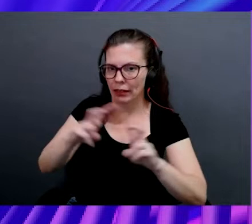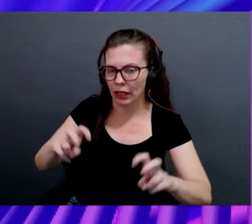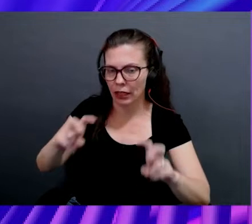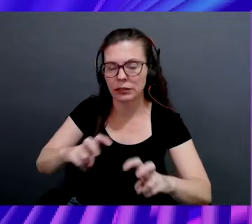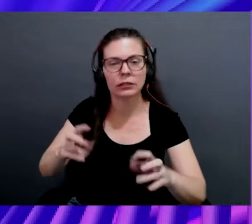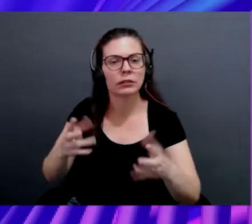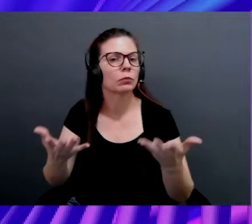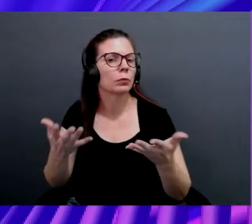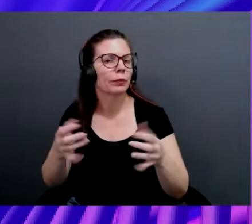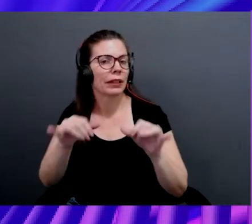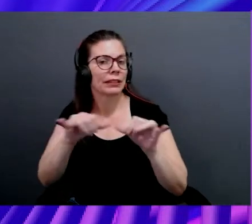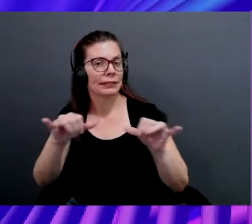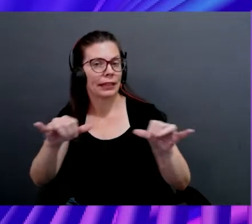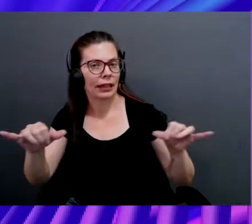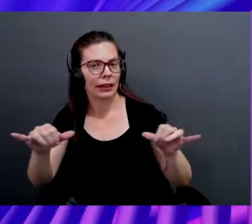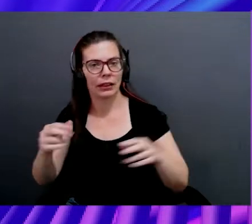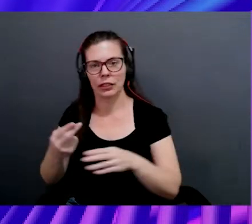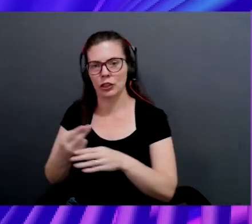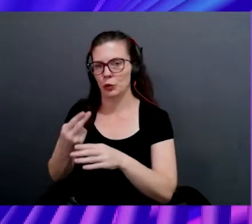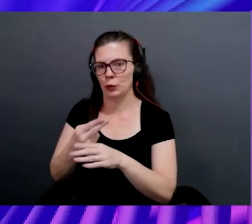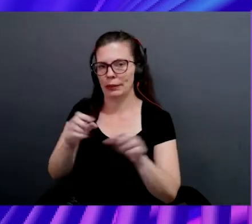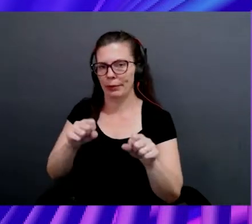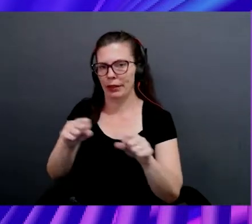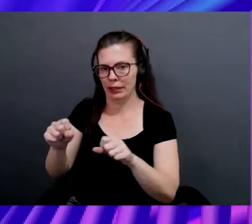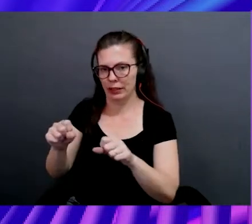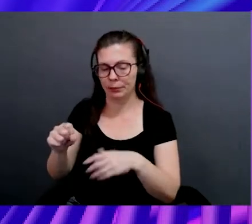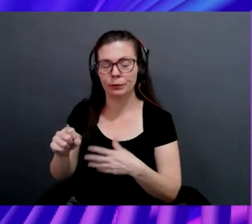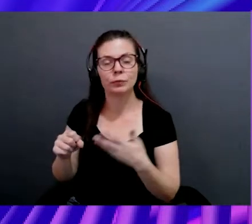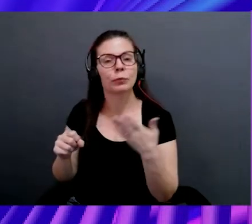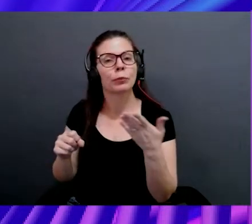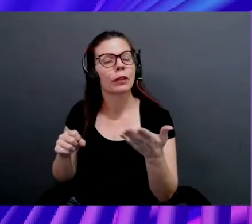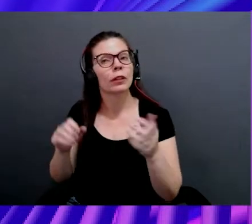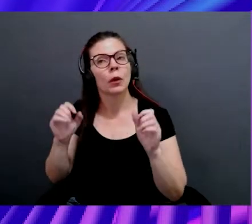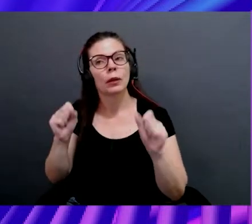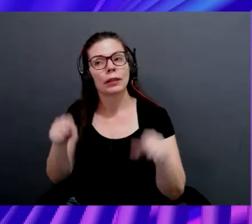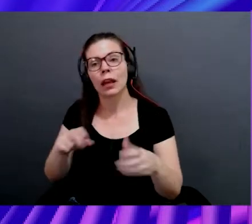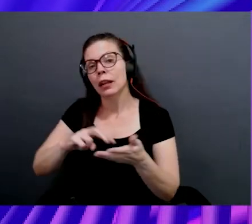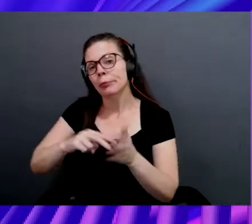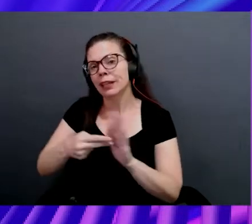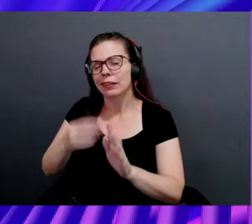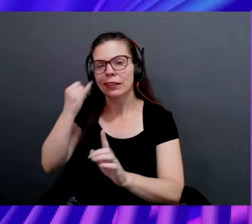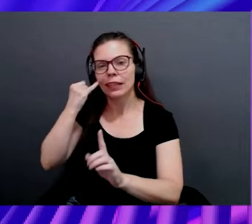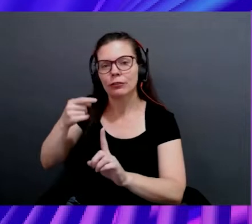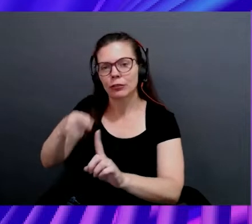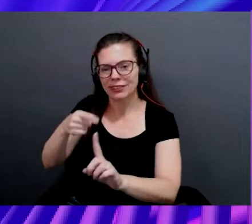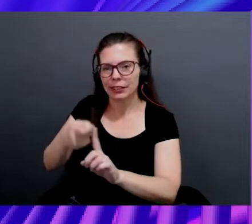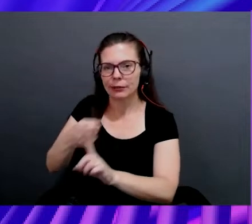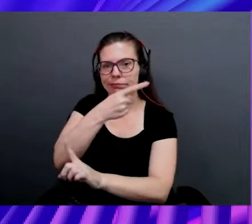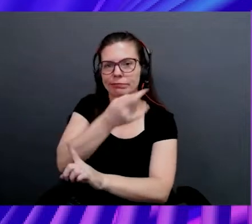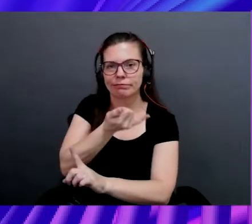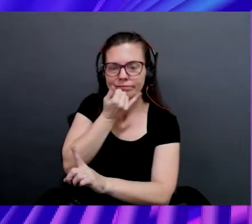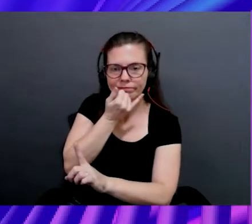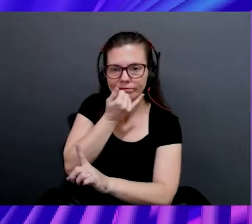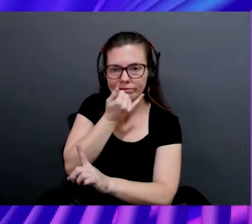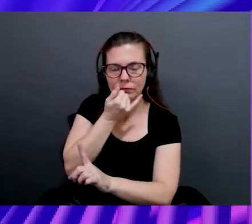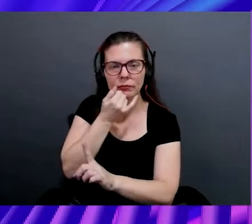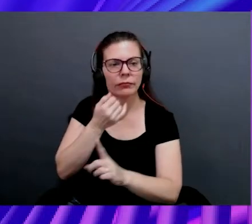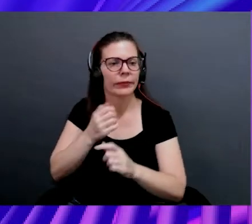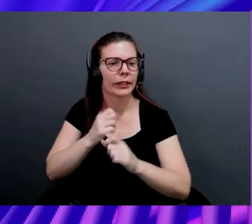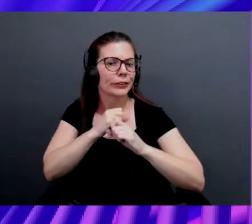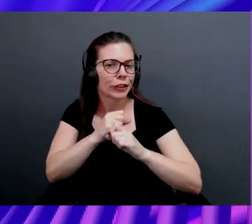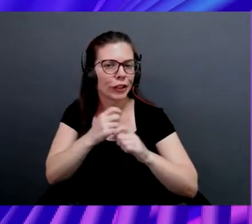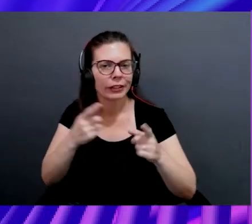scalability and usability. It can be when you run afoul of something and you have a security event or an issue